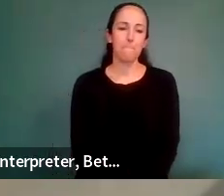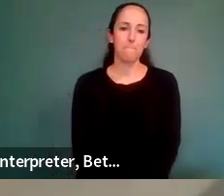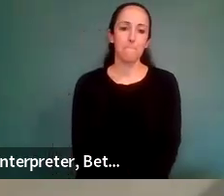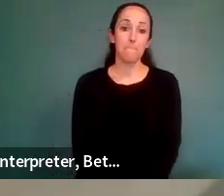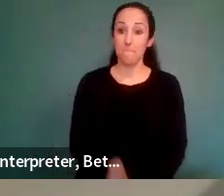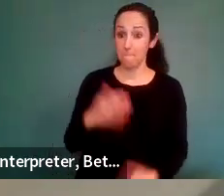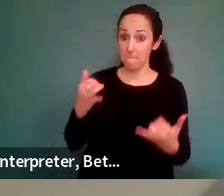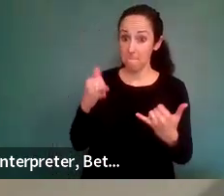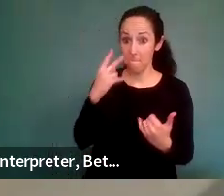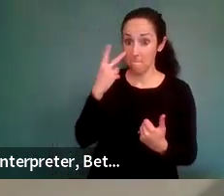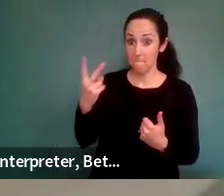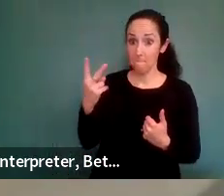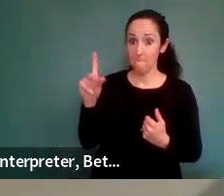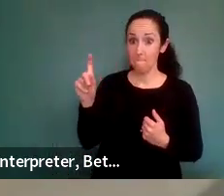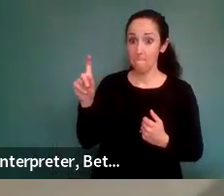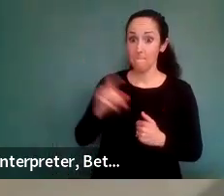Anything now?